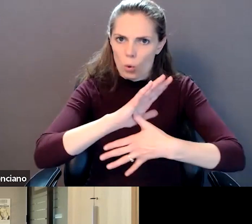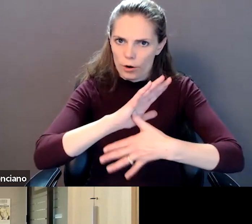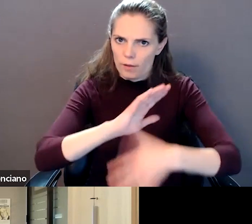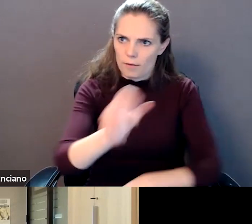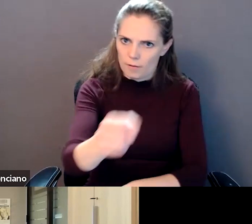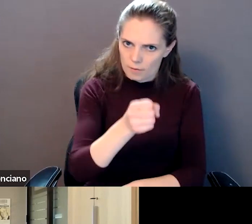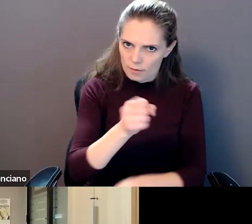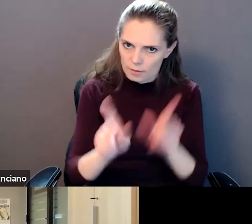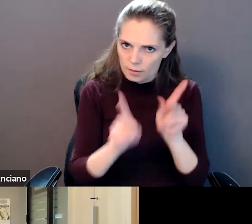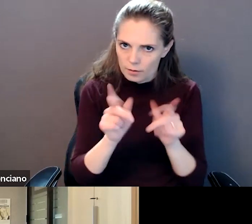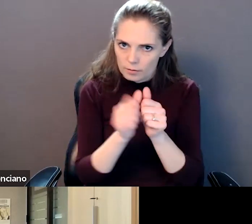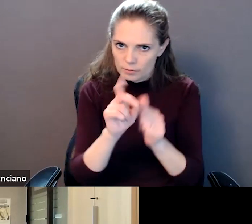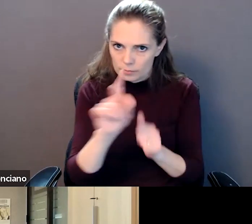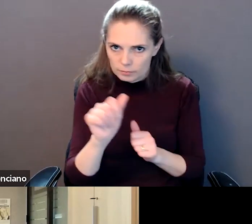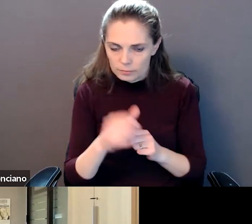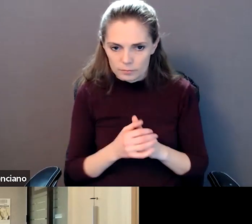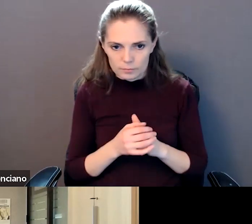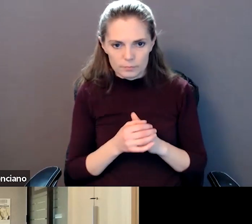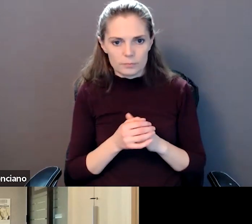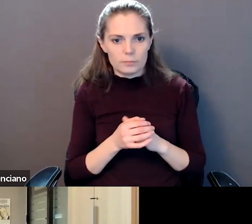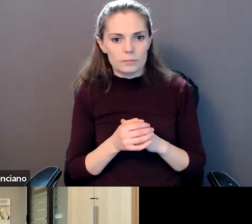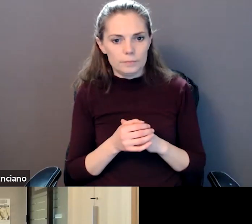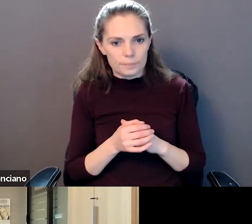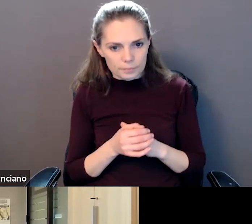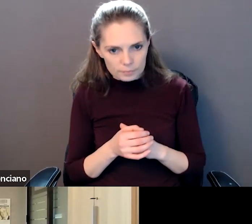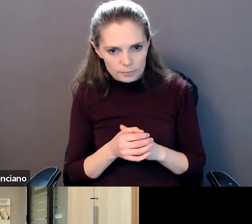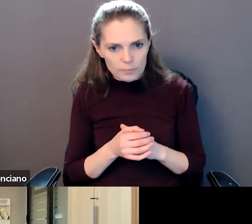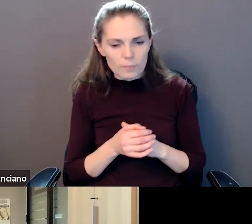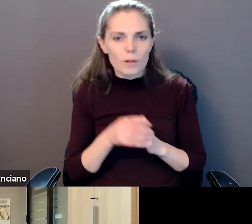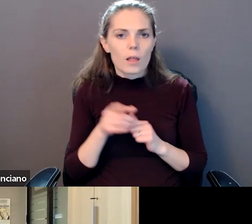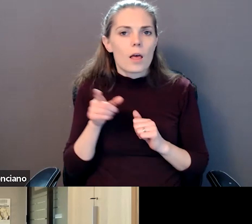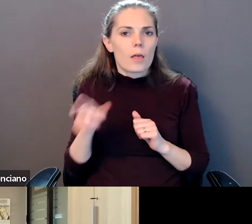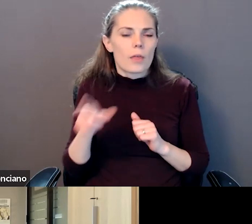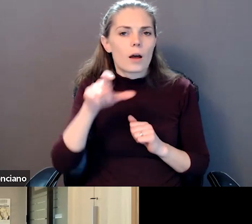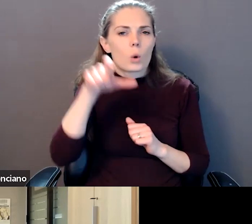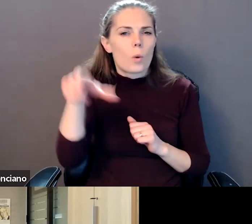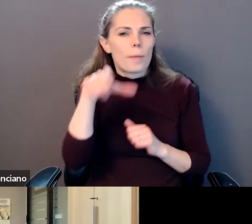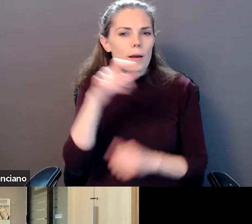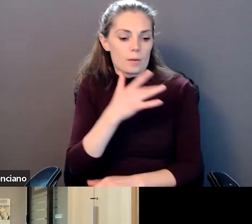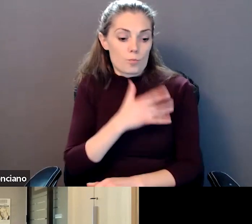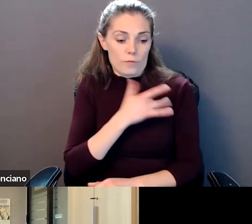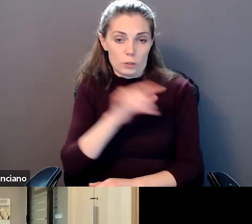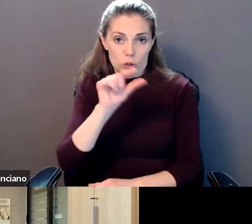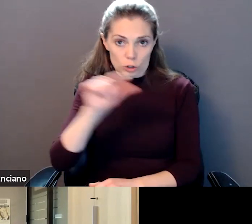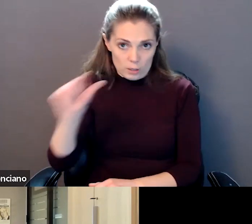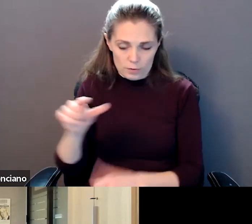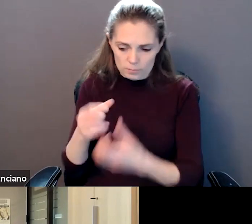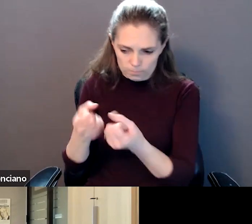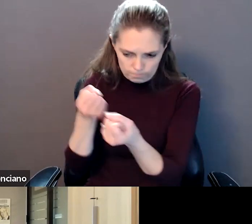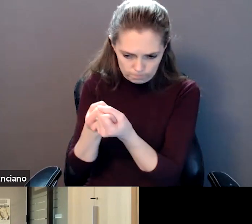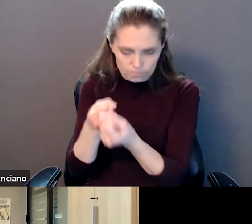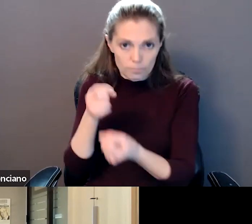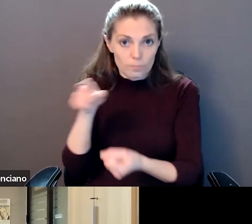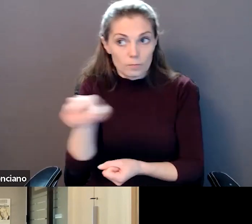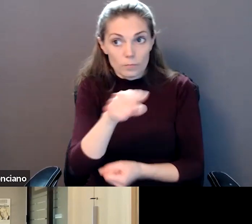they've been able to navigate, it has involved funding of the Quebec provincial government, the employers who contribute to a training and